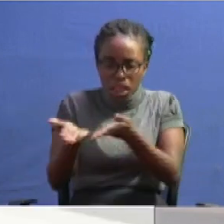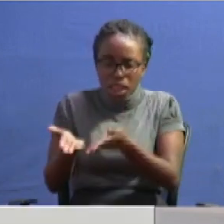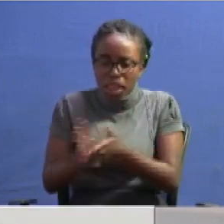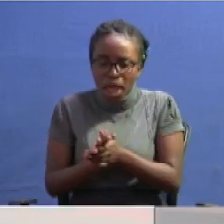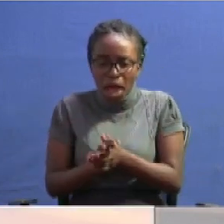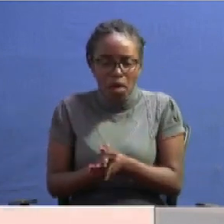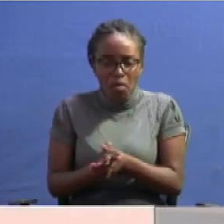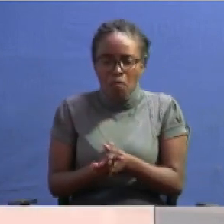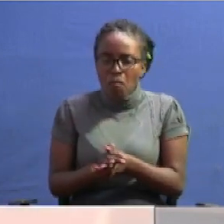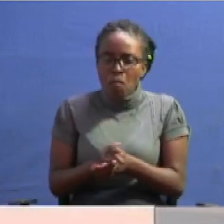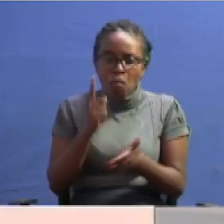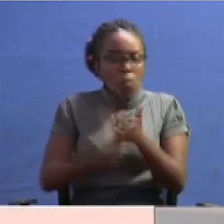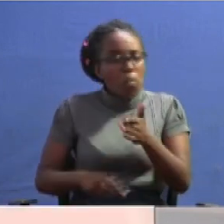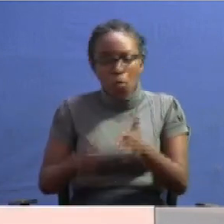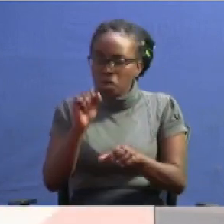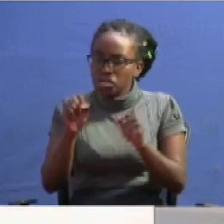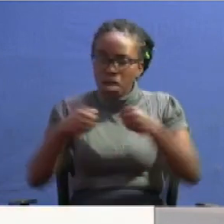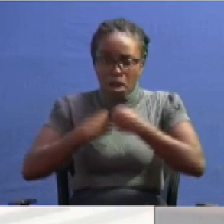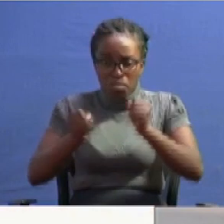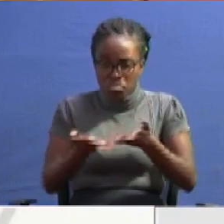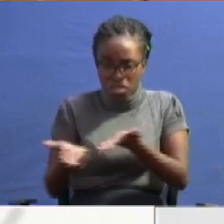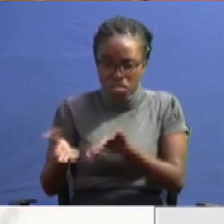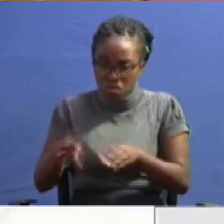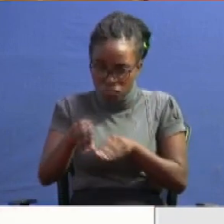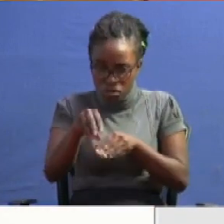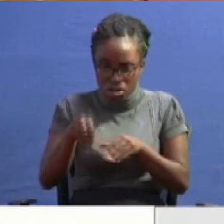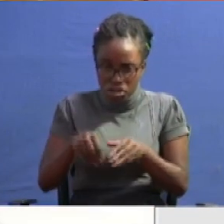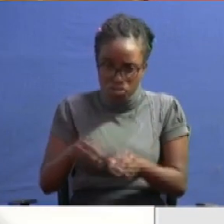the fraud in the distribution of fertilizer.